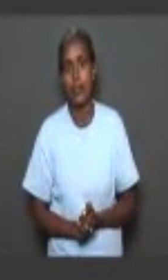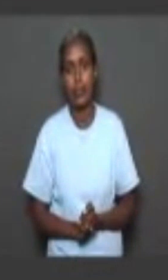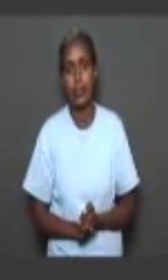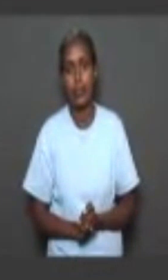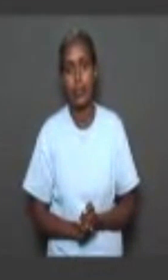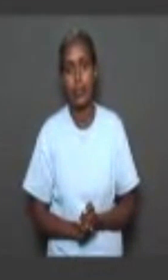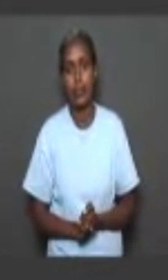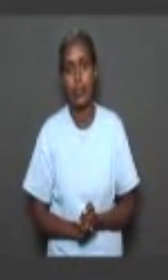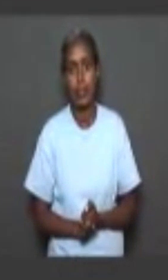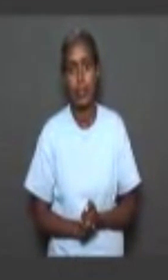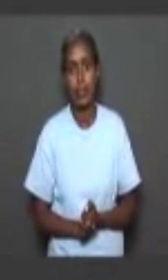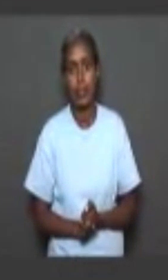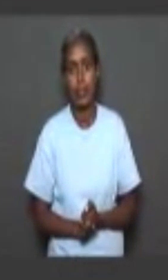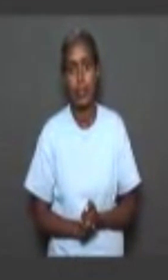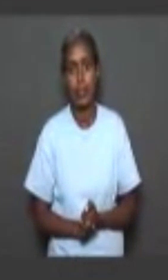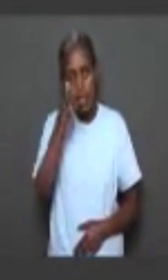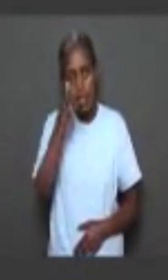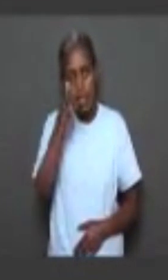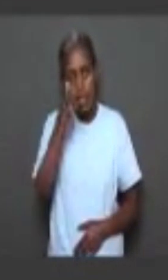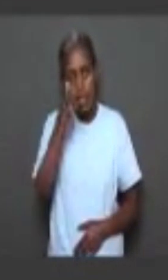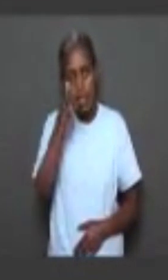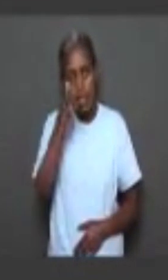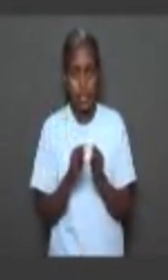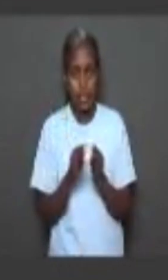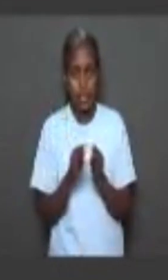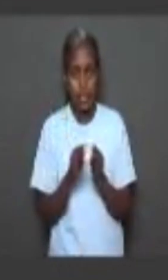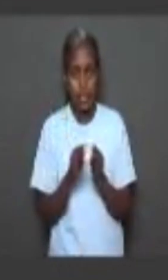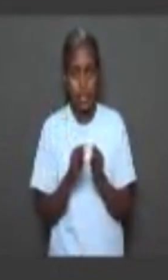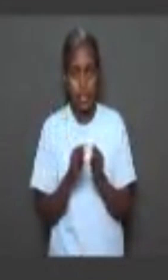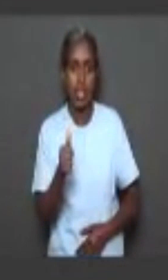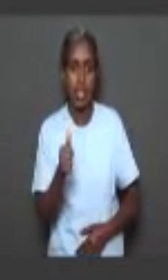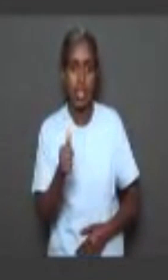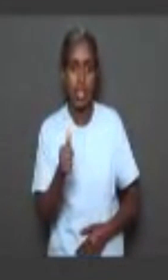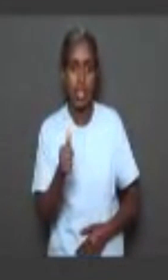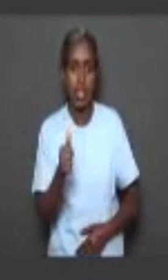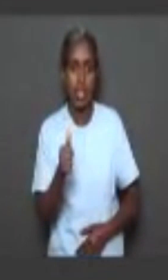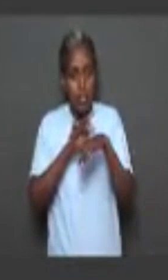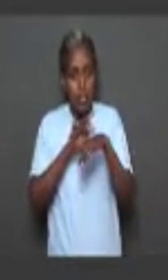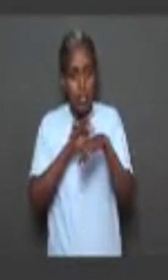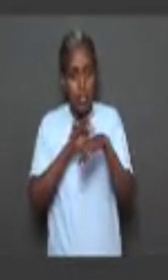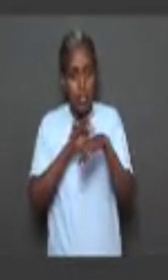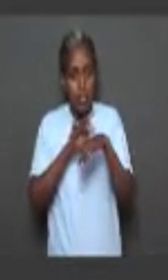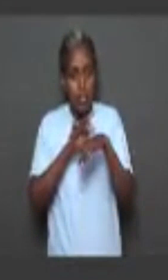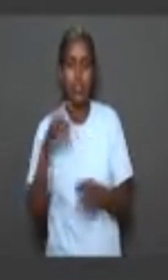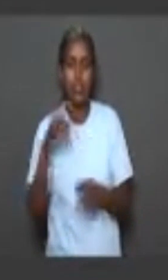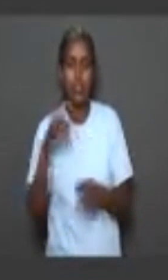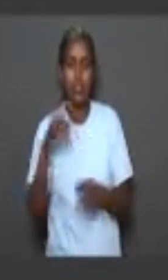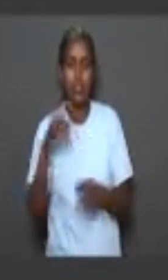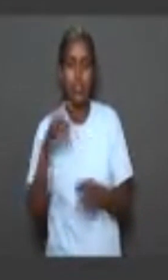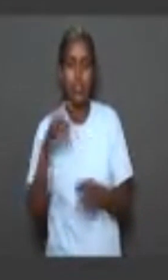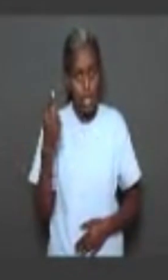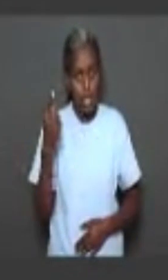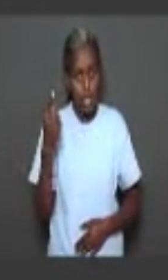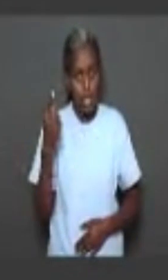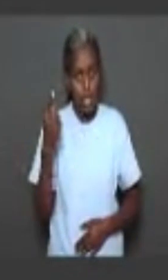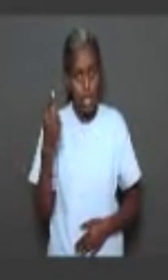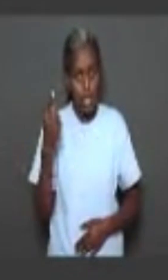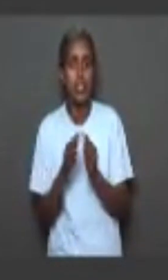For any set A, null set is always a subset of